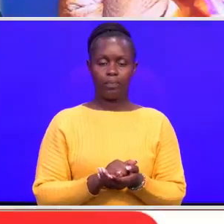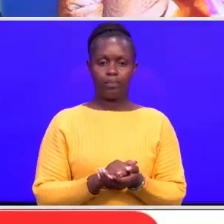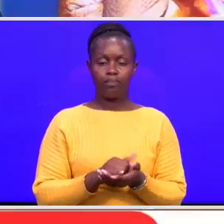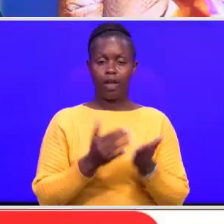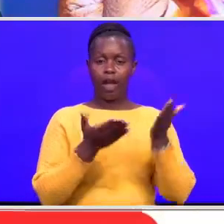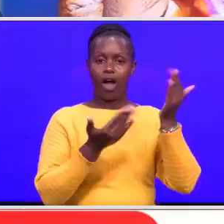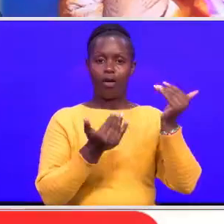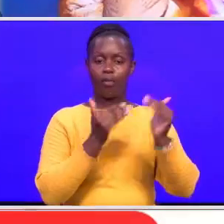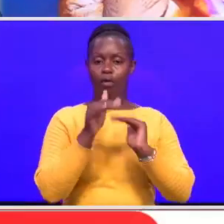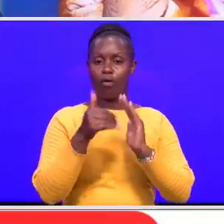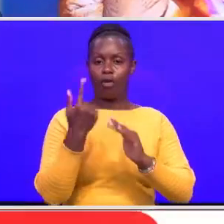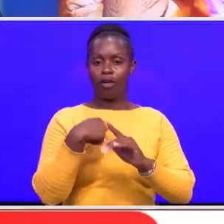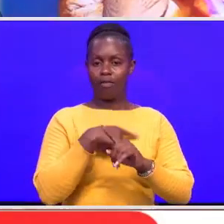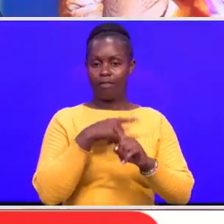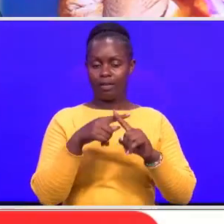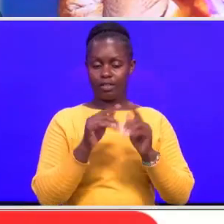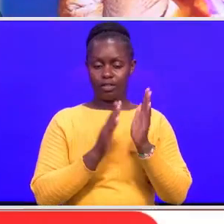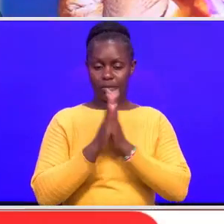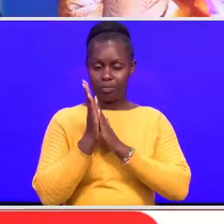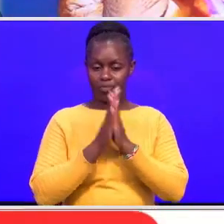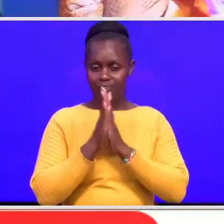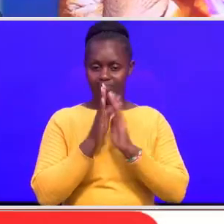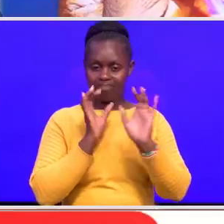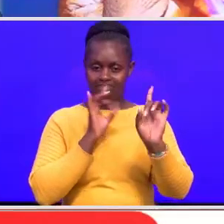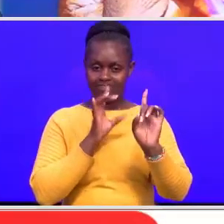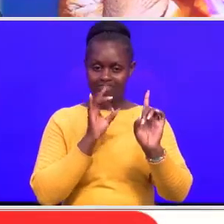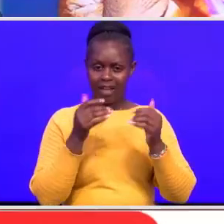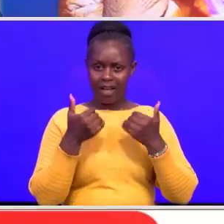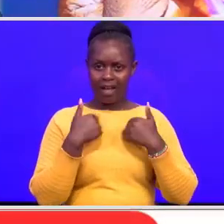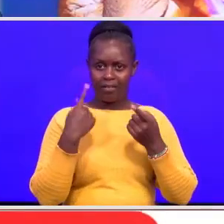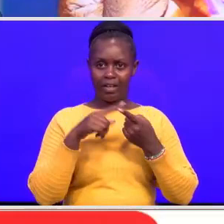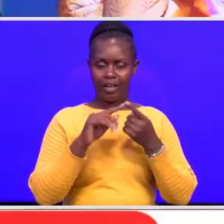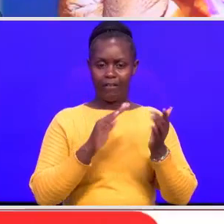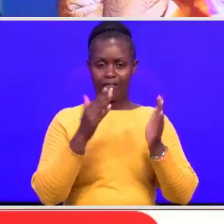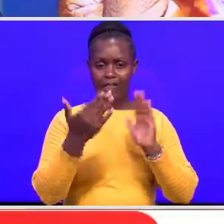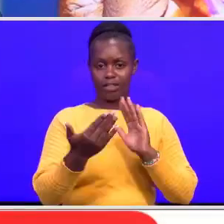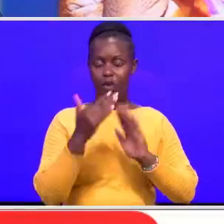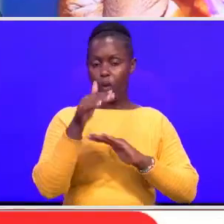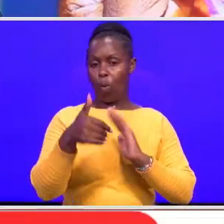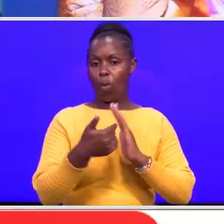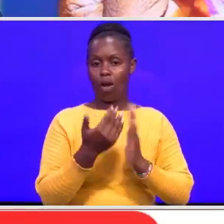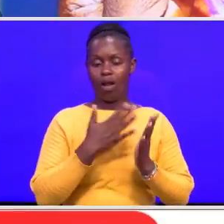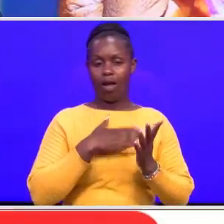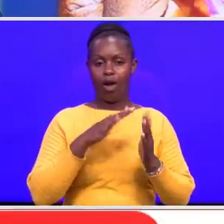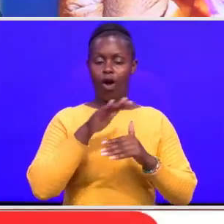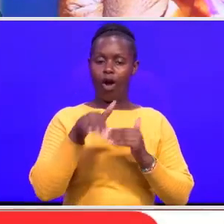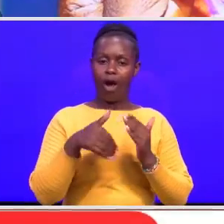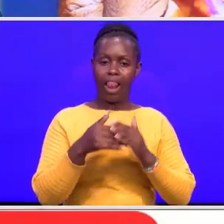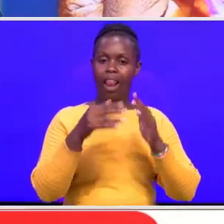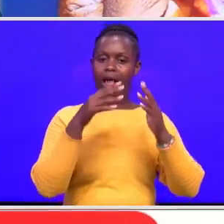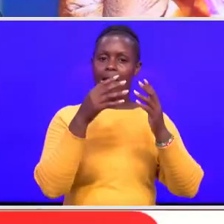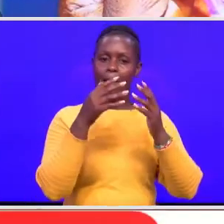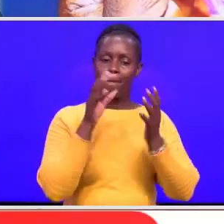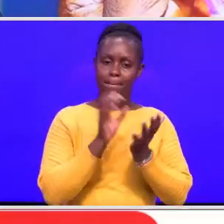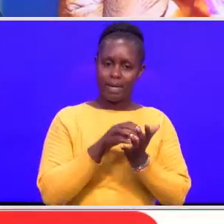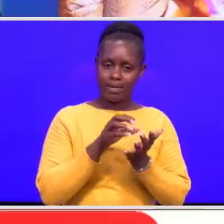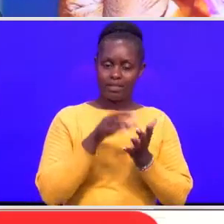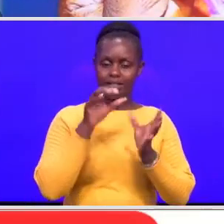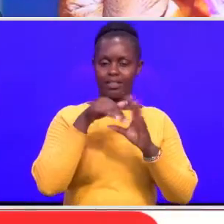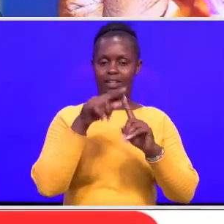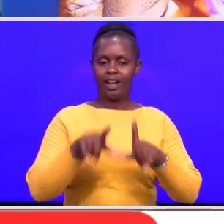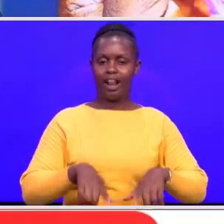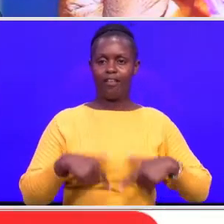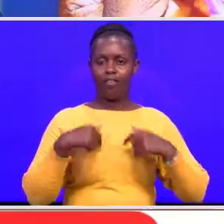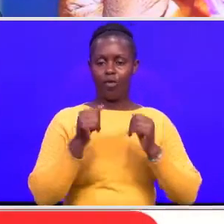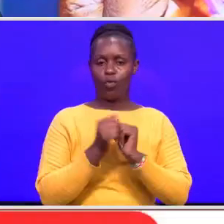I hope all of us take inspiration in facing our mountains, or the mountains in our lives, with the courage and